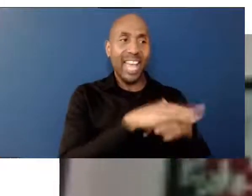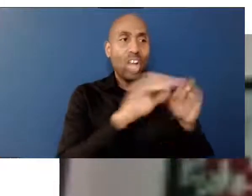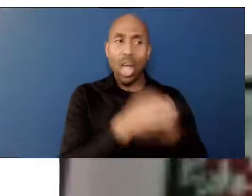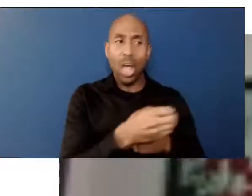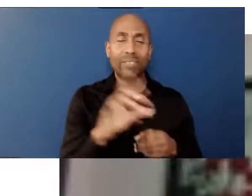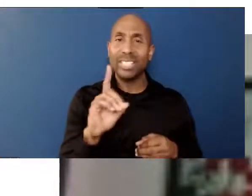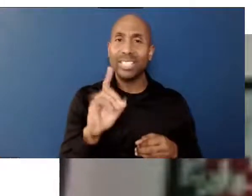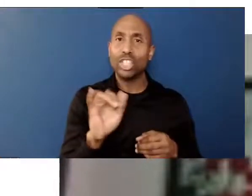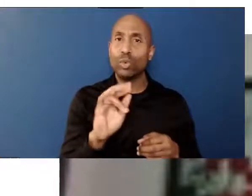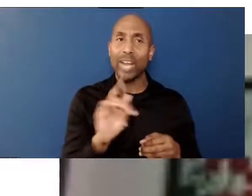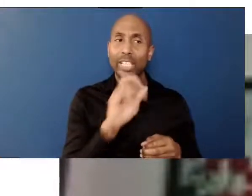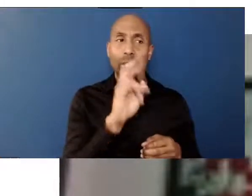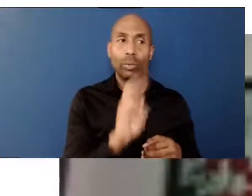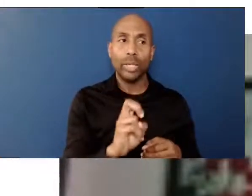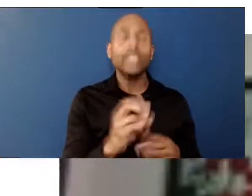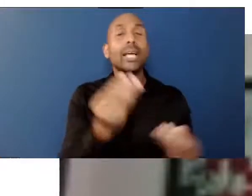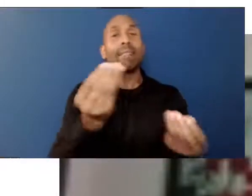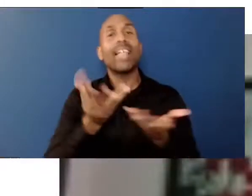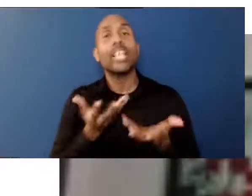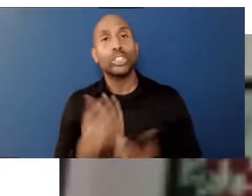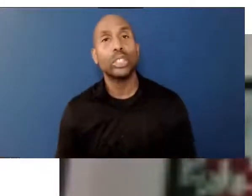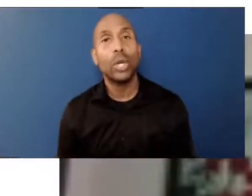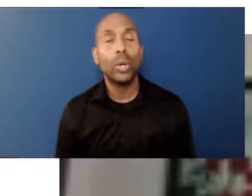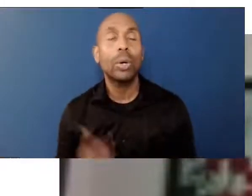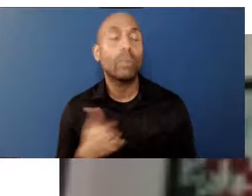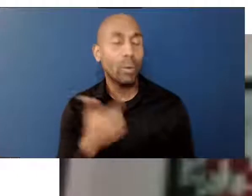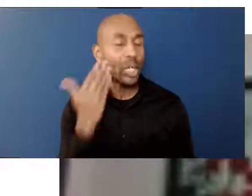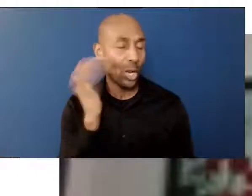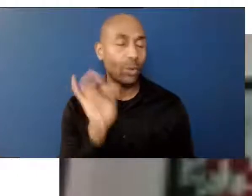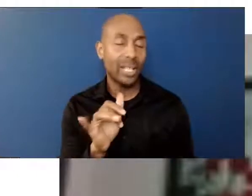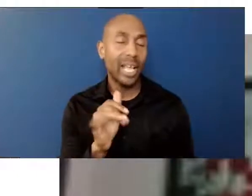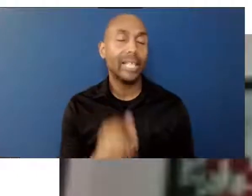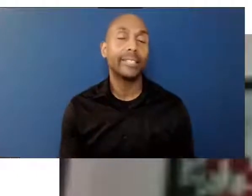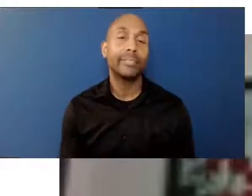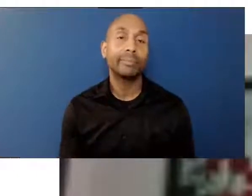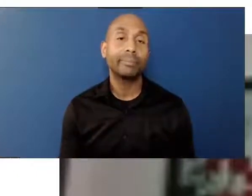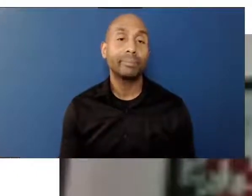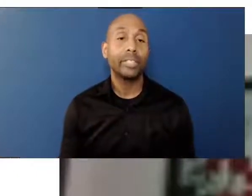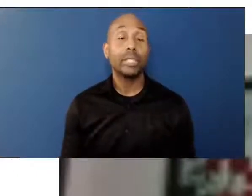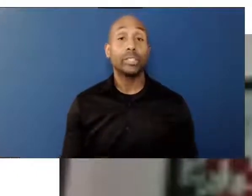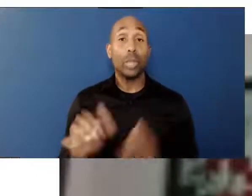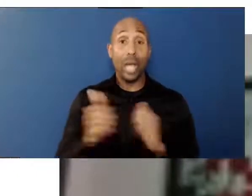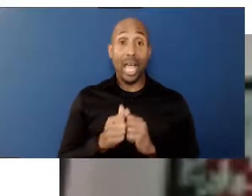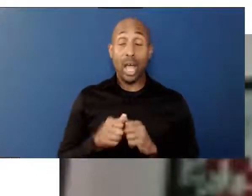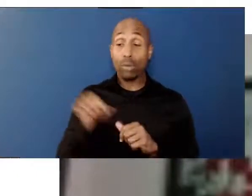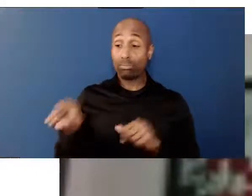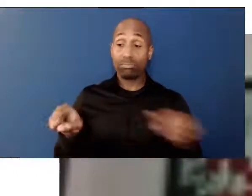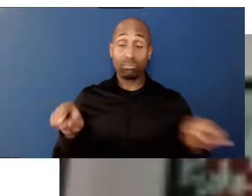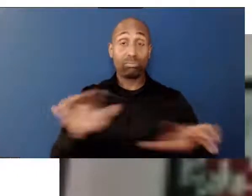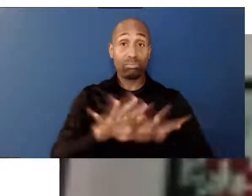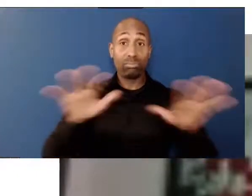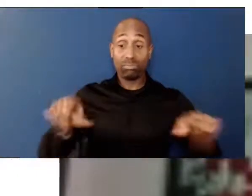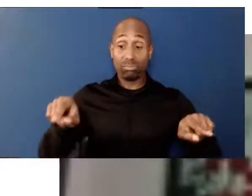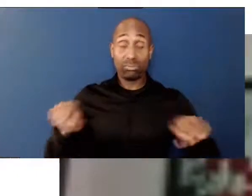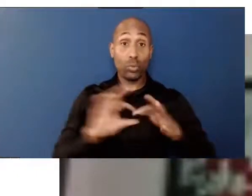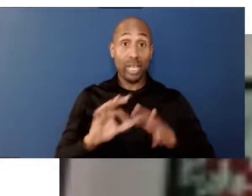we work through the conversations. So as it relates to the relationship between the board and the directorate, it is close,